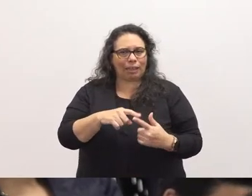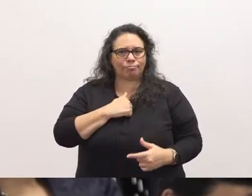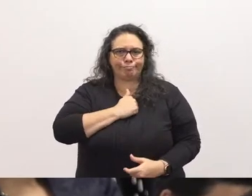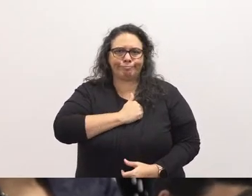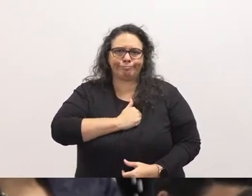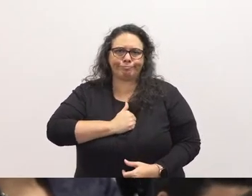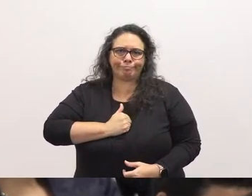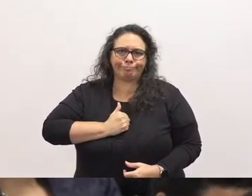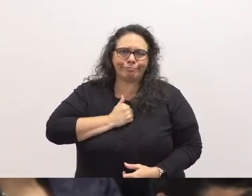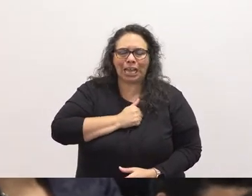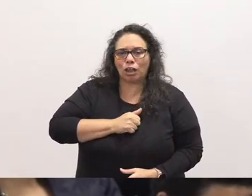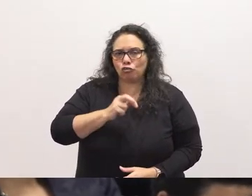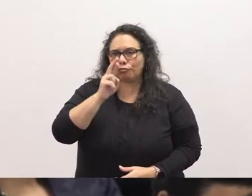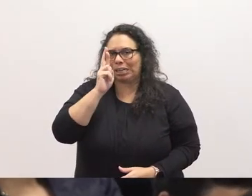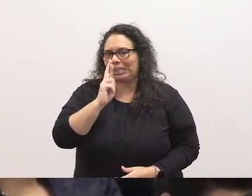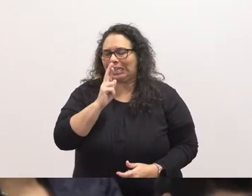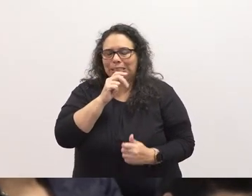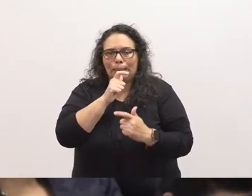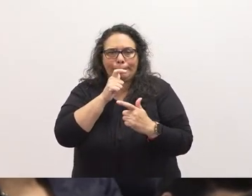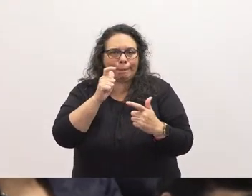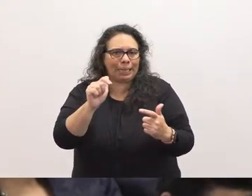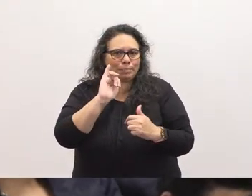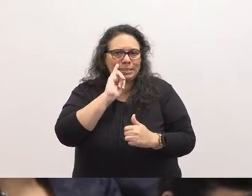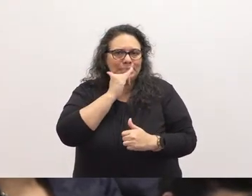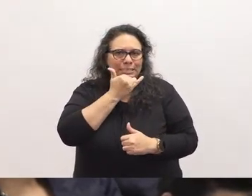they realize it was a big mistake, but they were